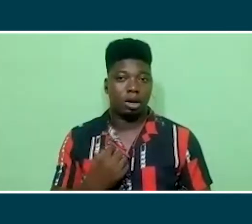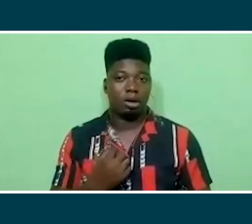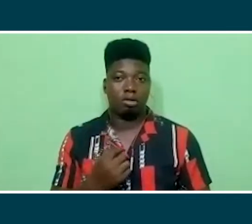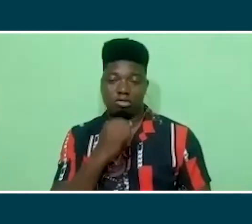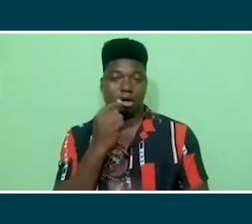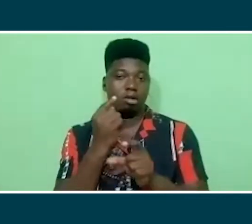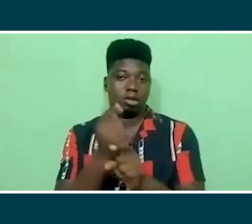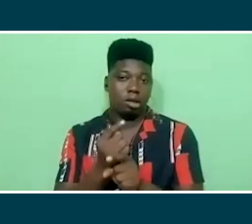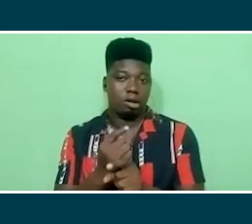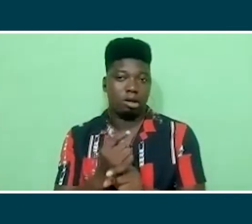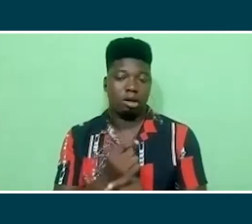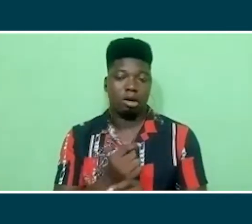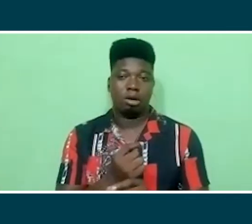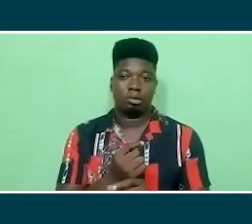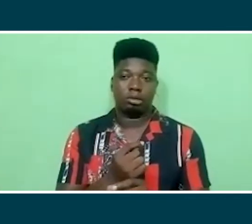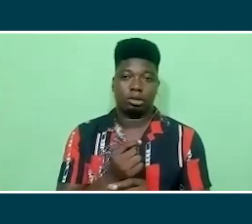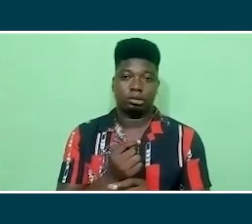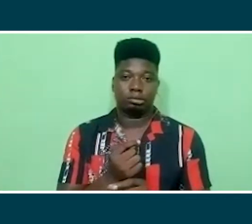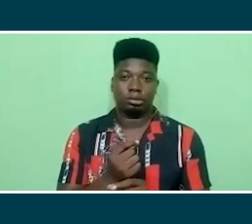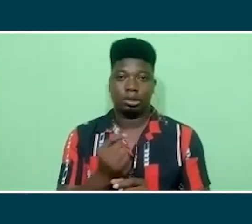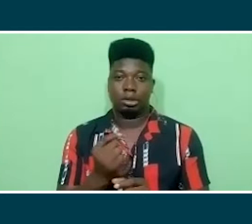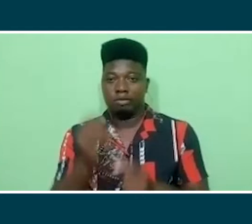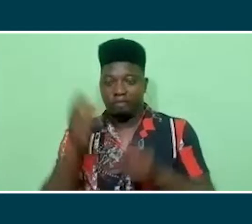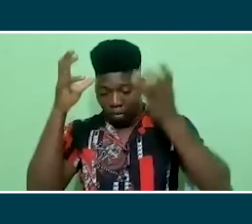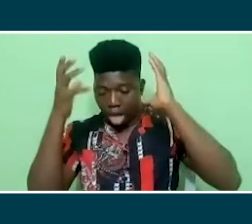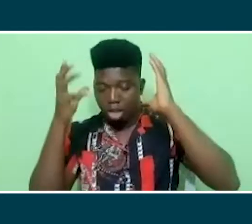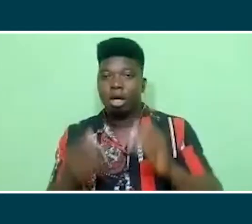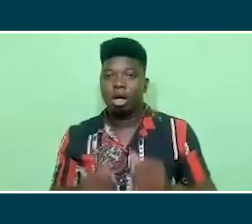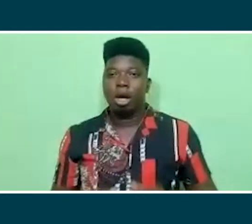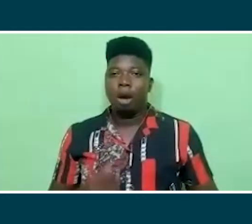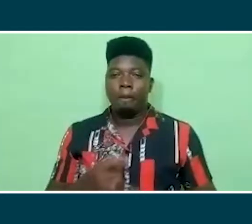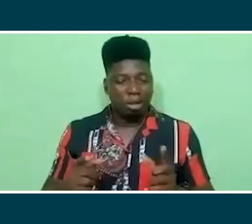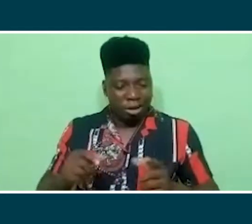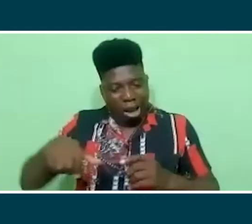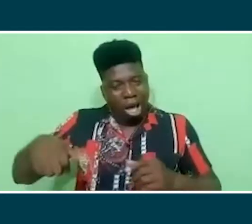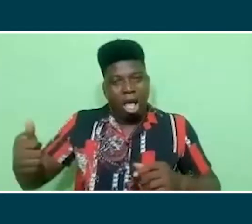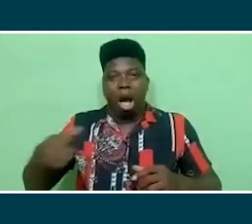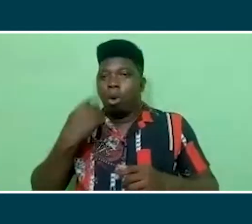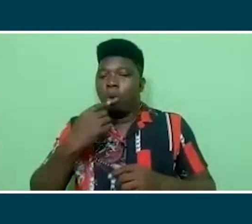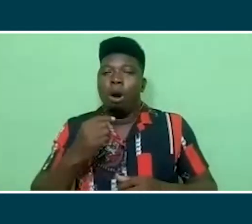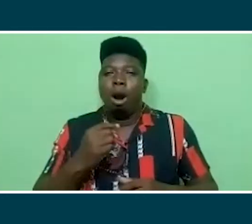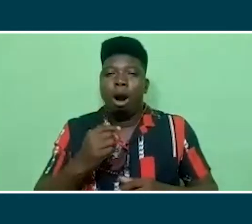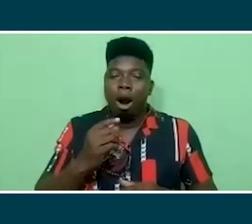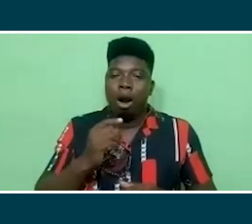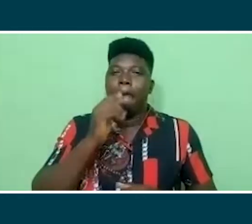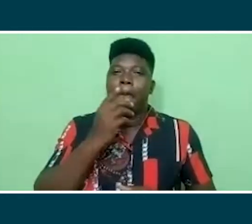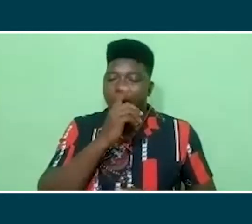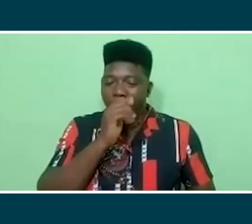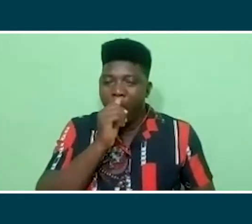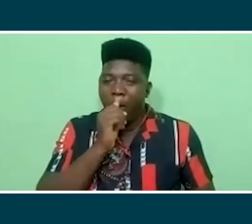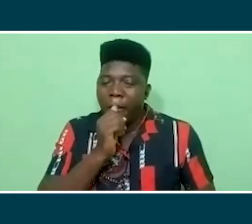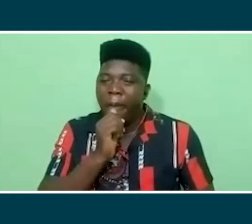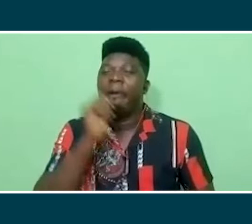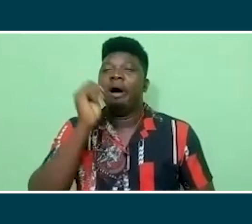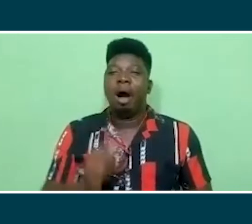perpetrators of violence and misogyny. It's about the rest of us who are being quiet and not interrupting.